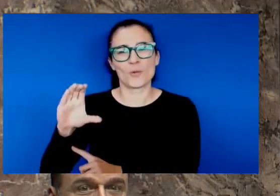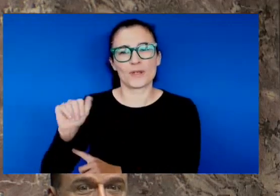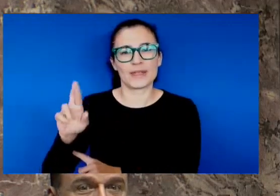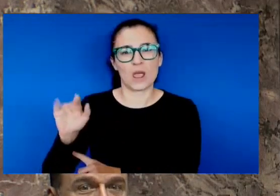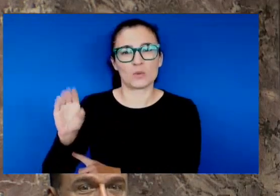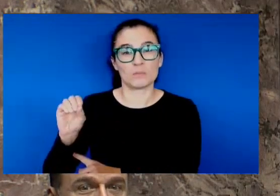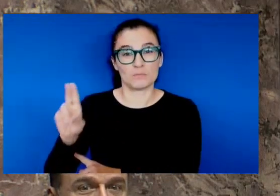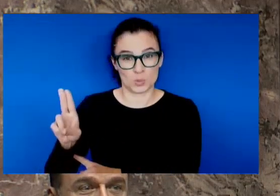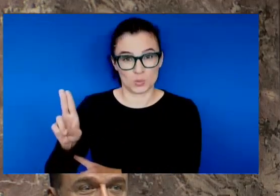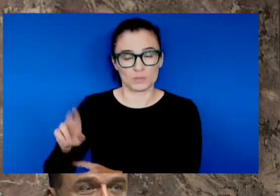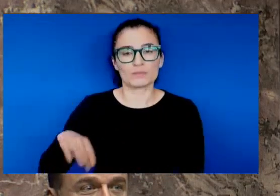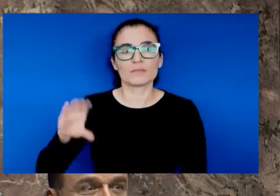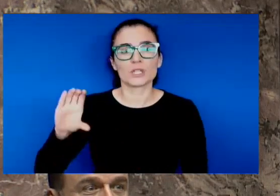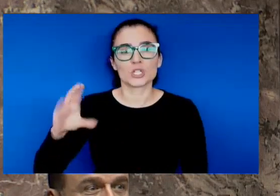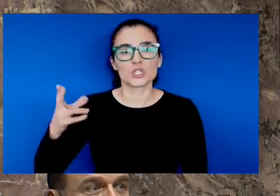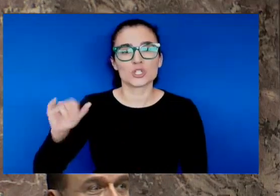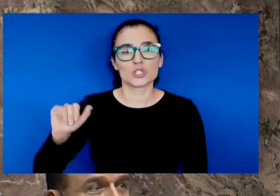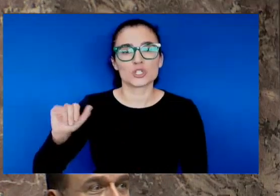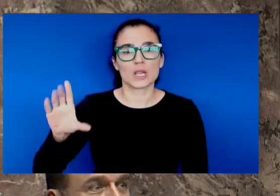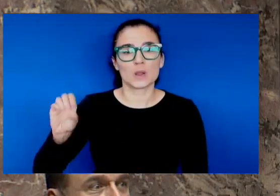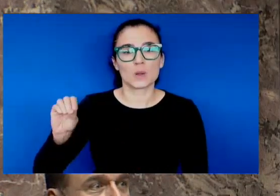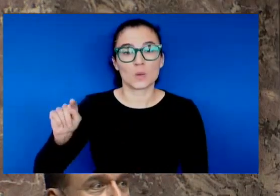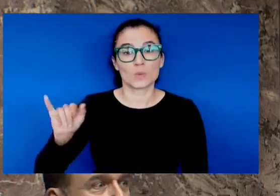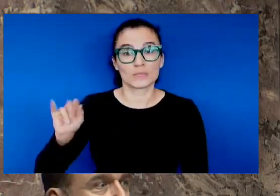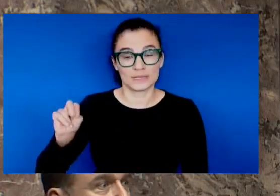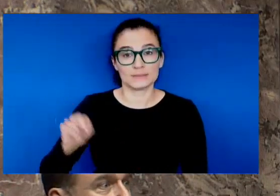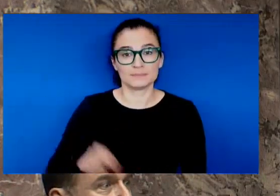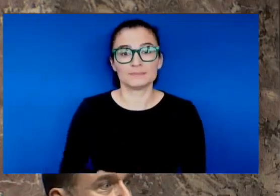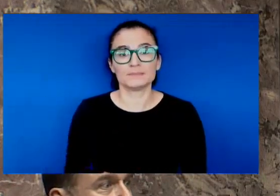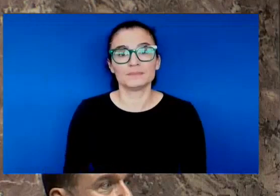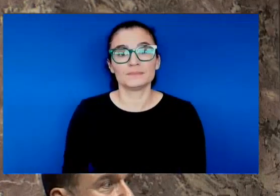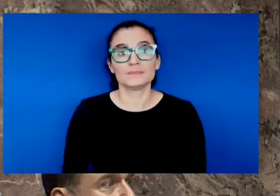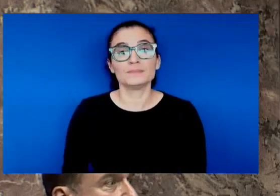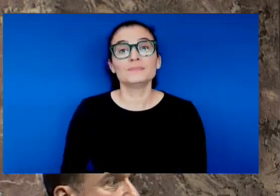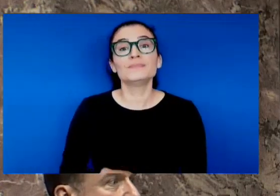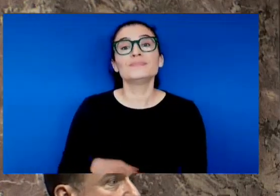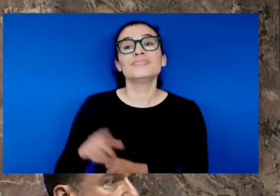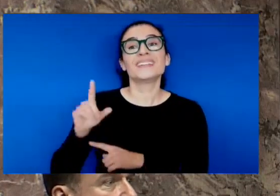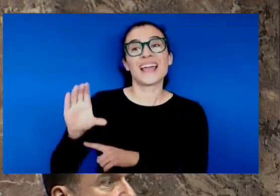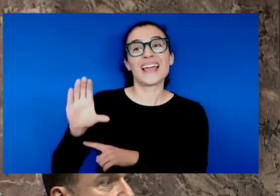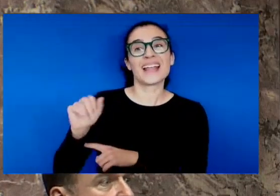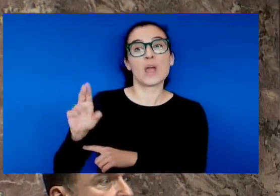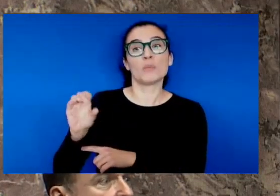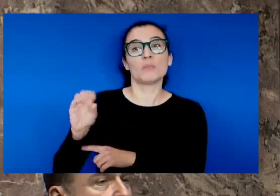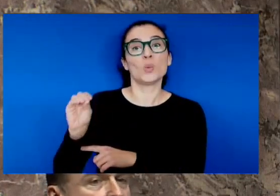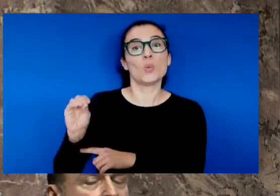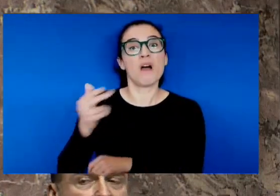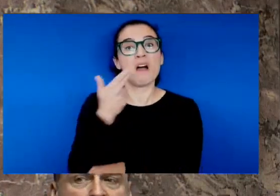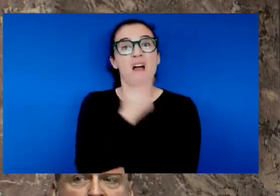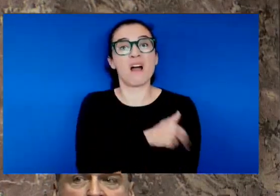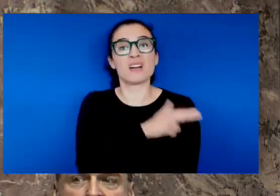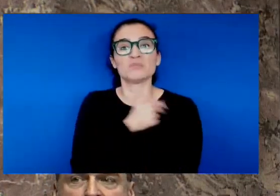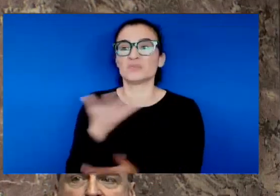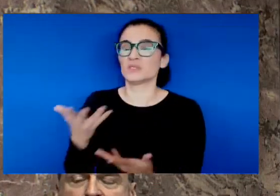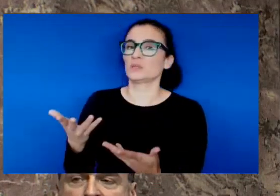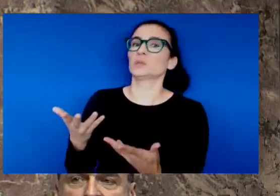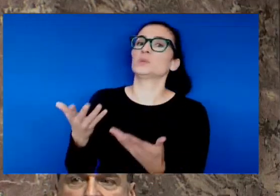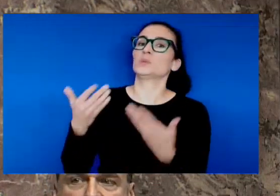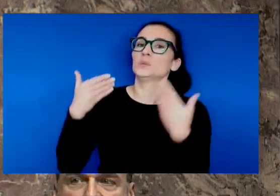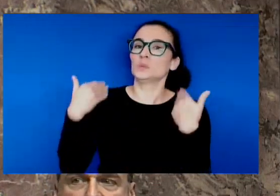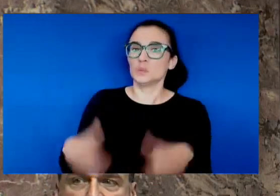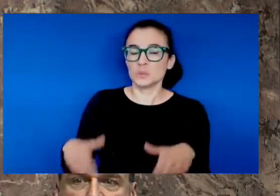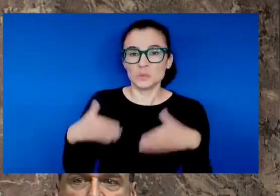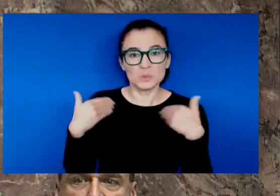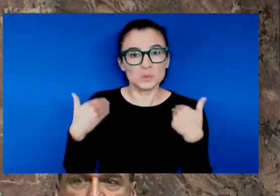under the NDP has life or death consequences for our community. I've written to the minister twice about my now